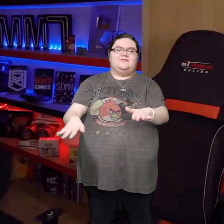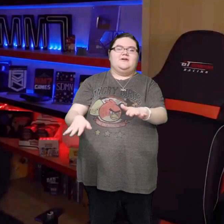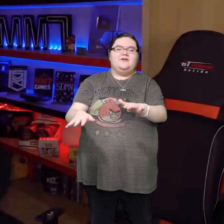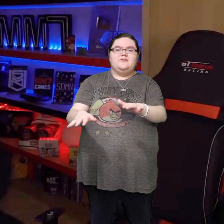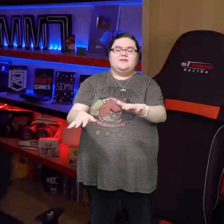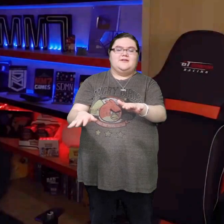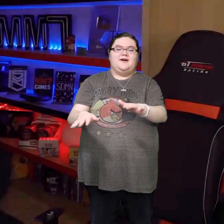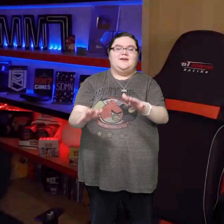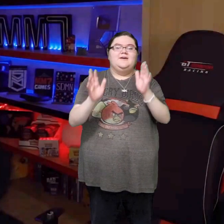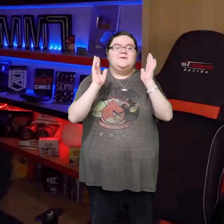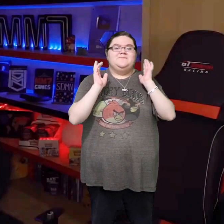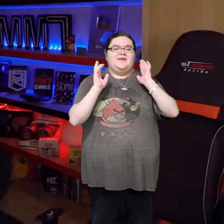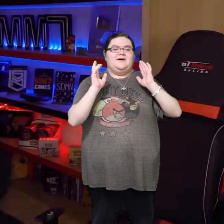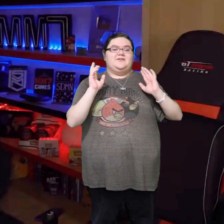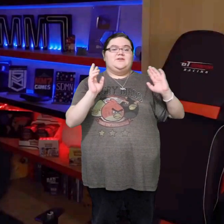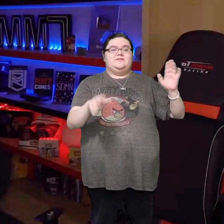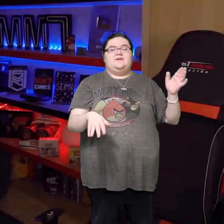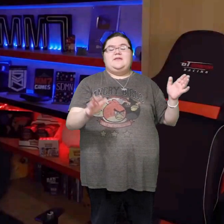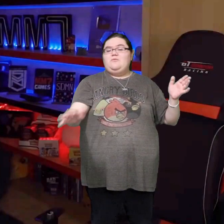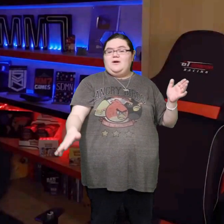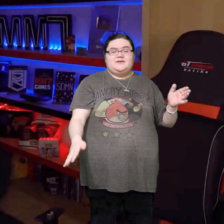it's either her daughter or her son.